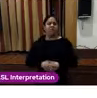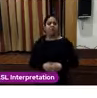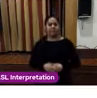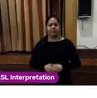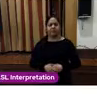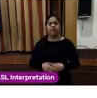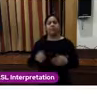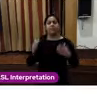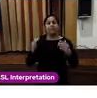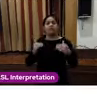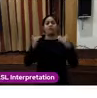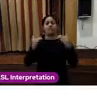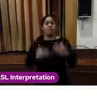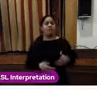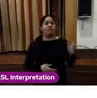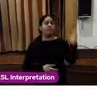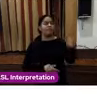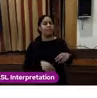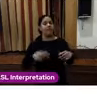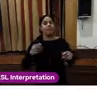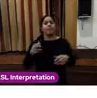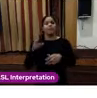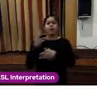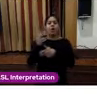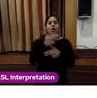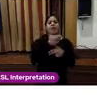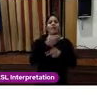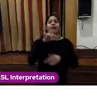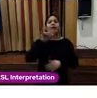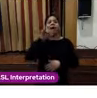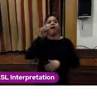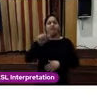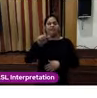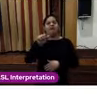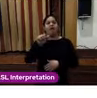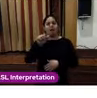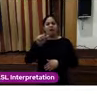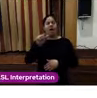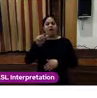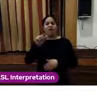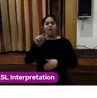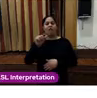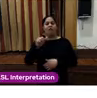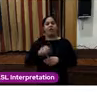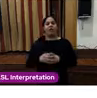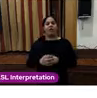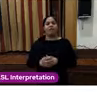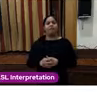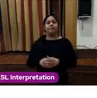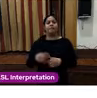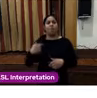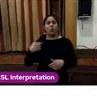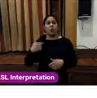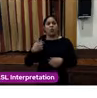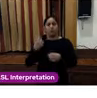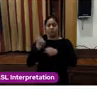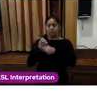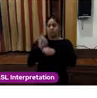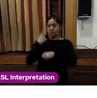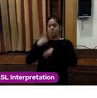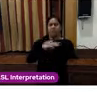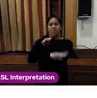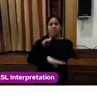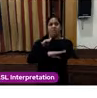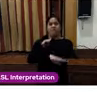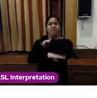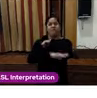next up, we have Hurricane Ida relief. Speaking of FEMA, when Hurricane Ida hit last fall, we worked